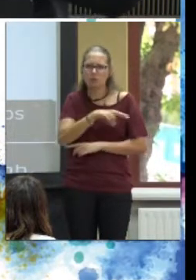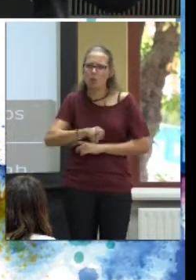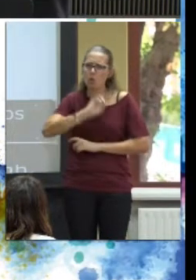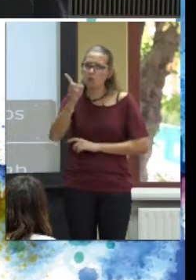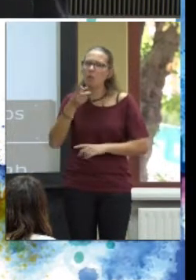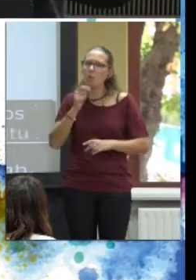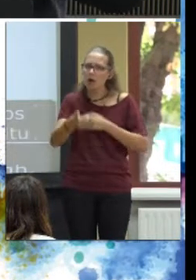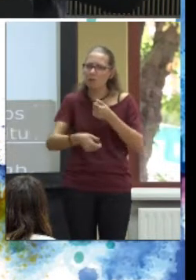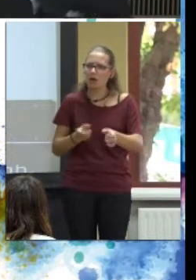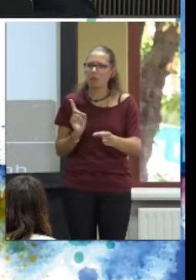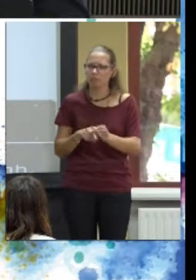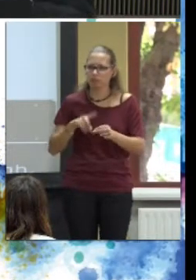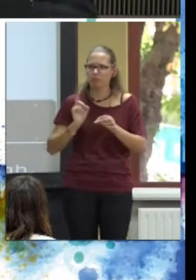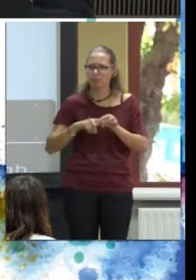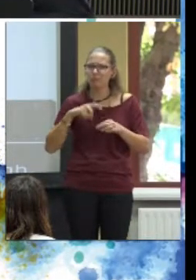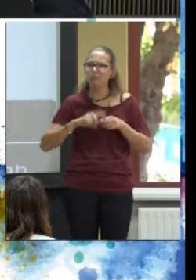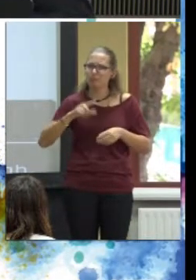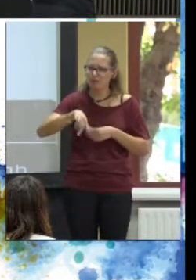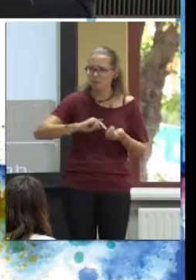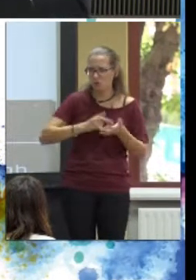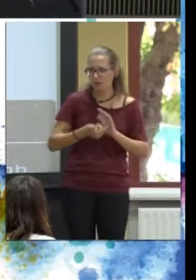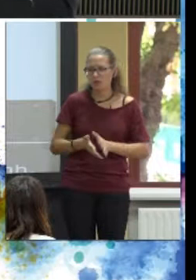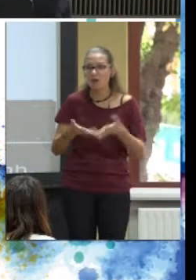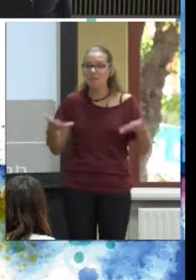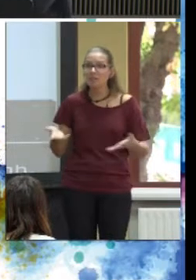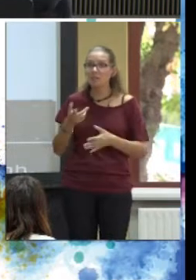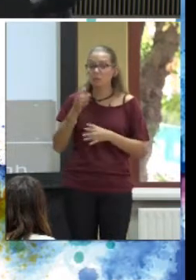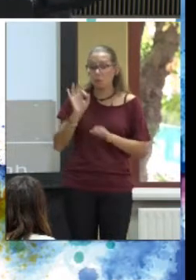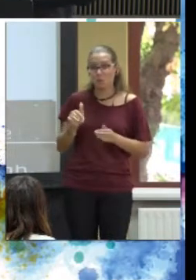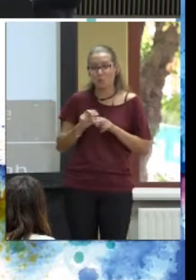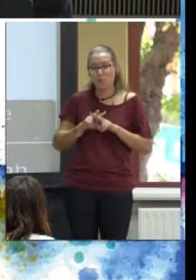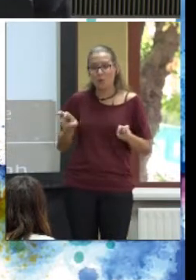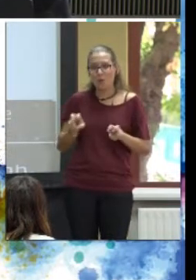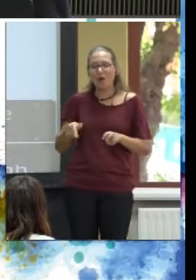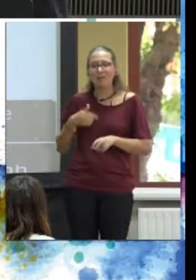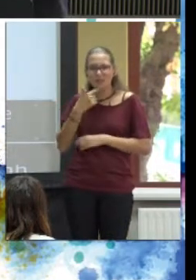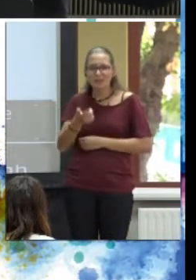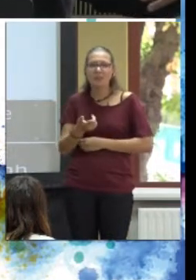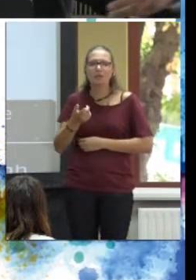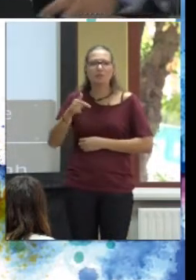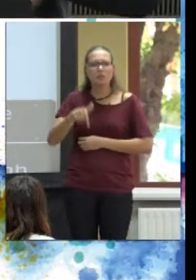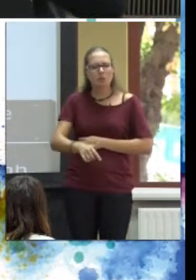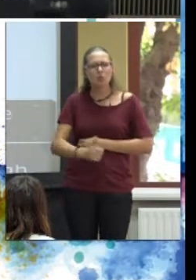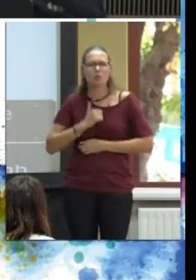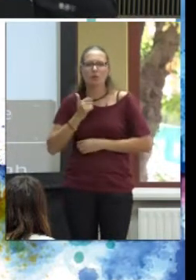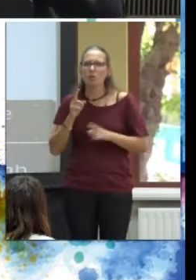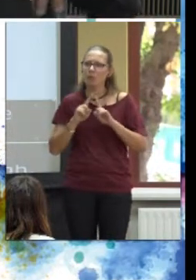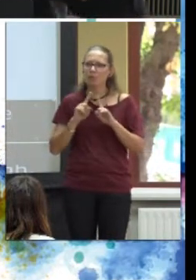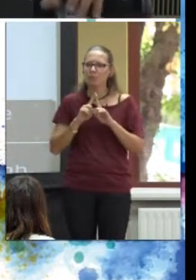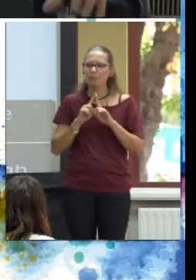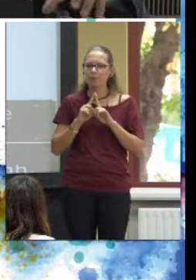other museums that have joined up to this macro project that, as I said in the beginning, has as